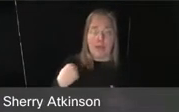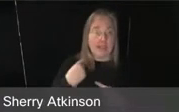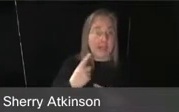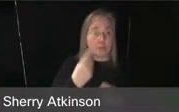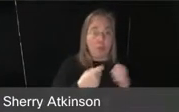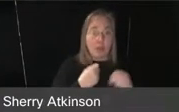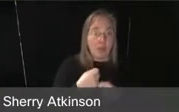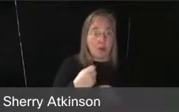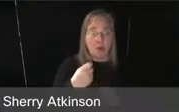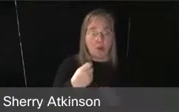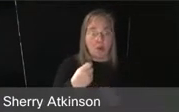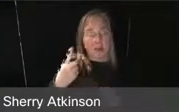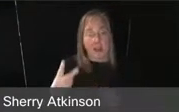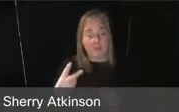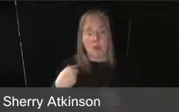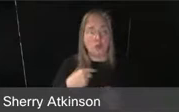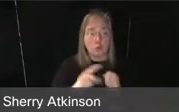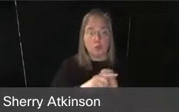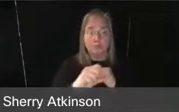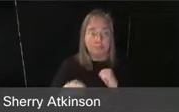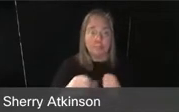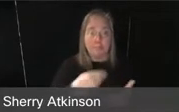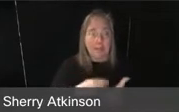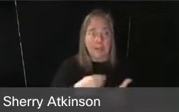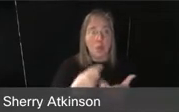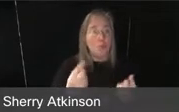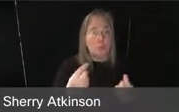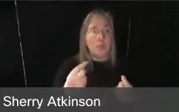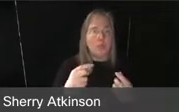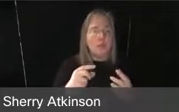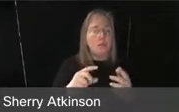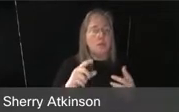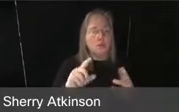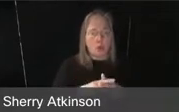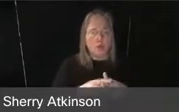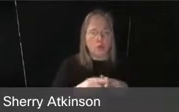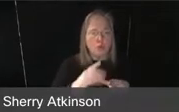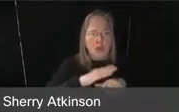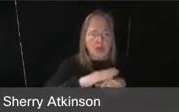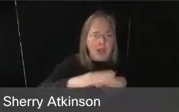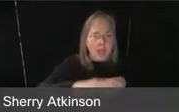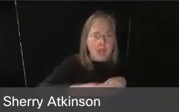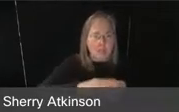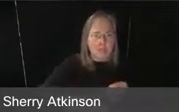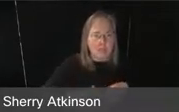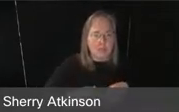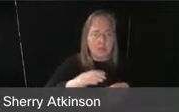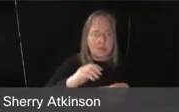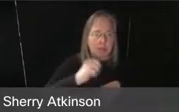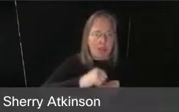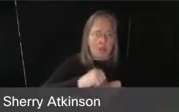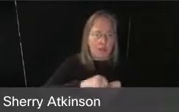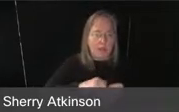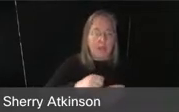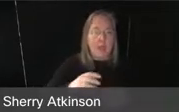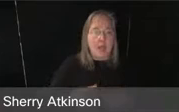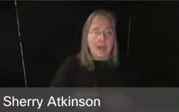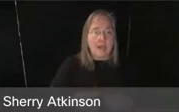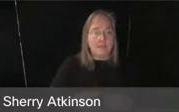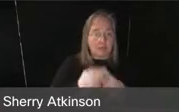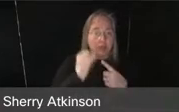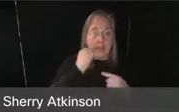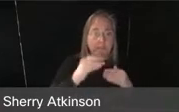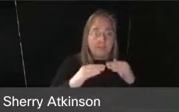the dollars that we have started to cut the concrete, especially if the elevation difference is less than